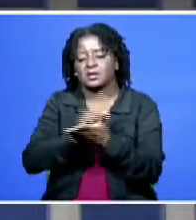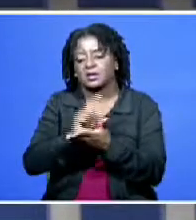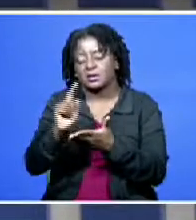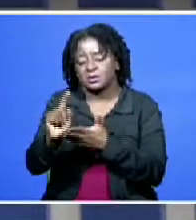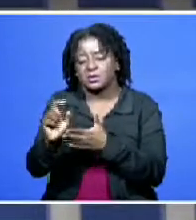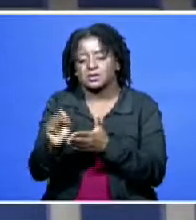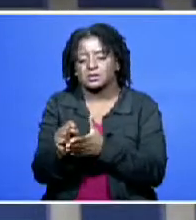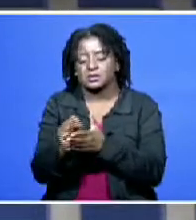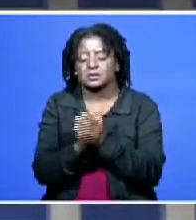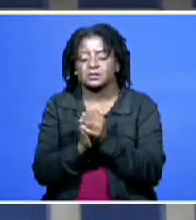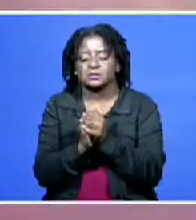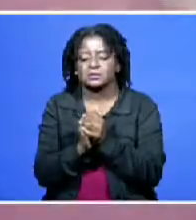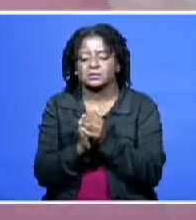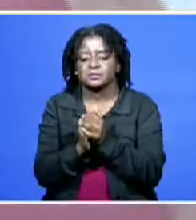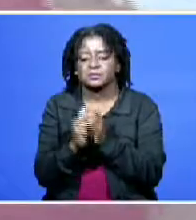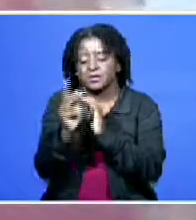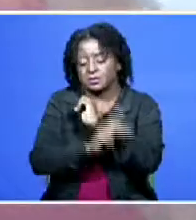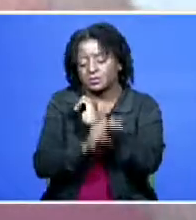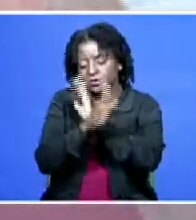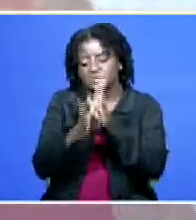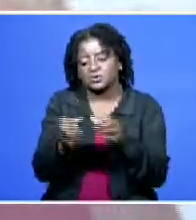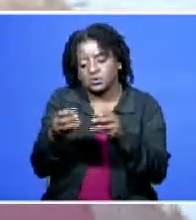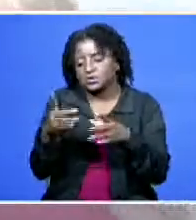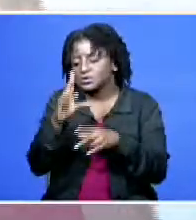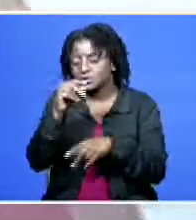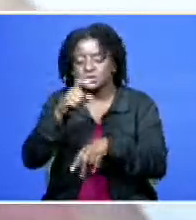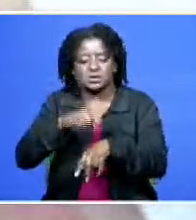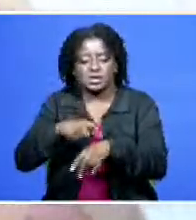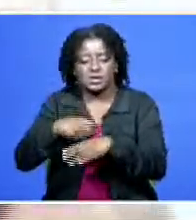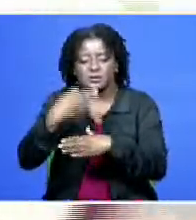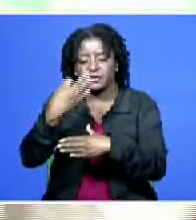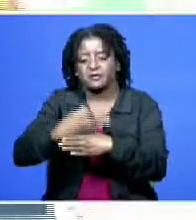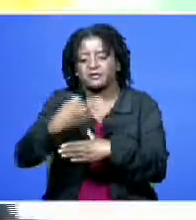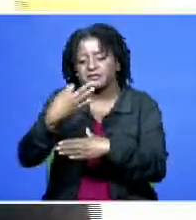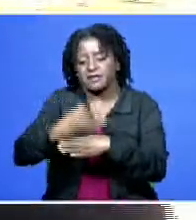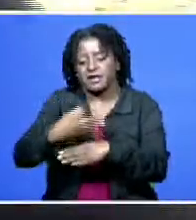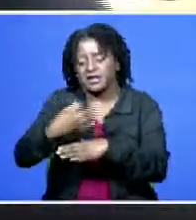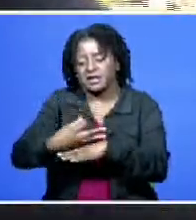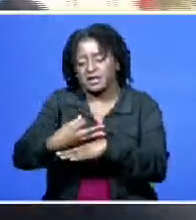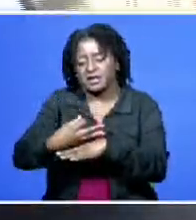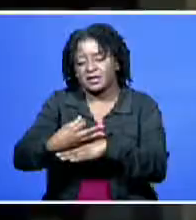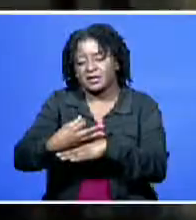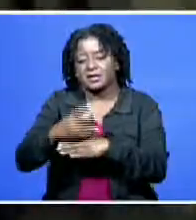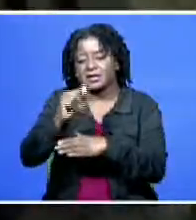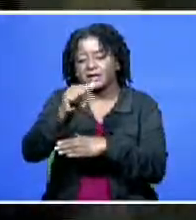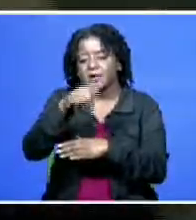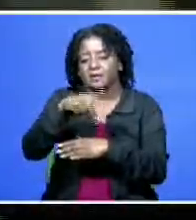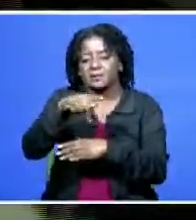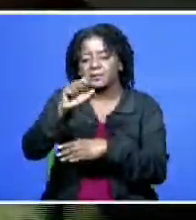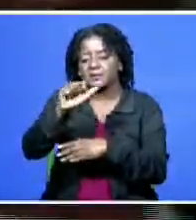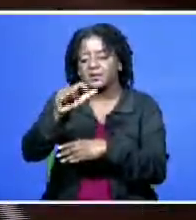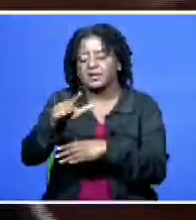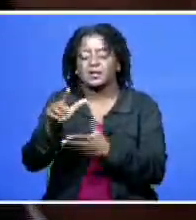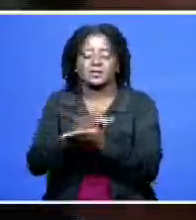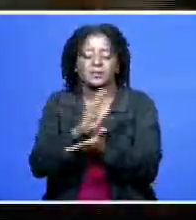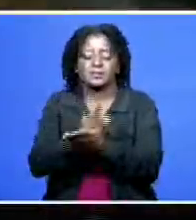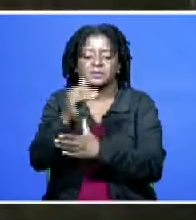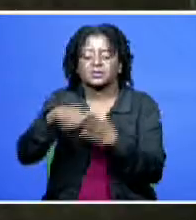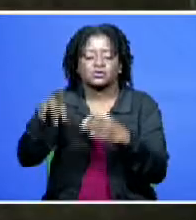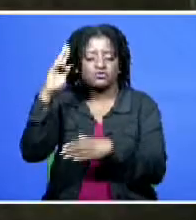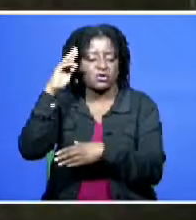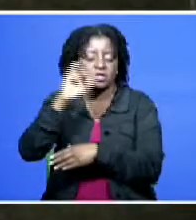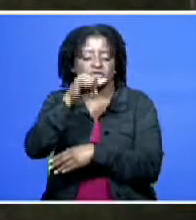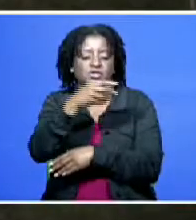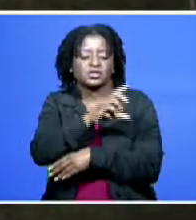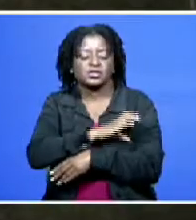this report. Prosecutors have wasted no time in filing appeal papers in the Ronnie John Charles case. This means that once